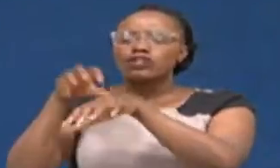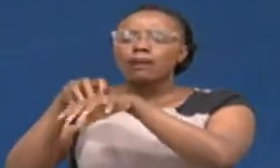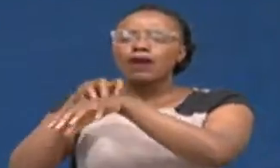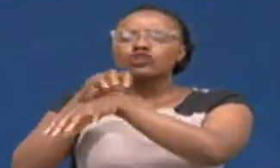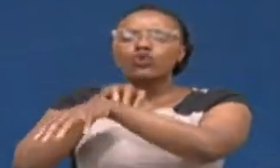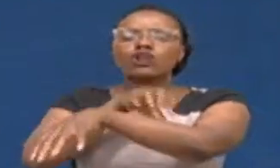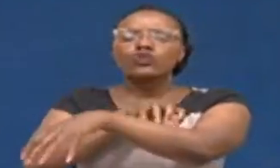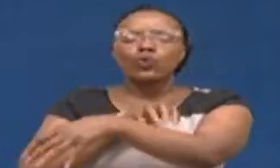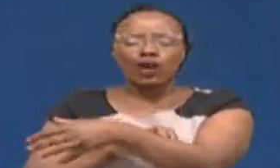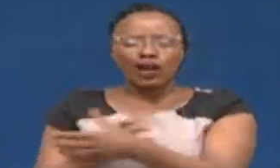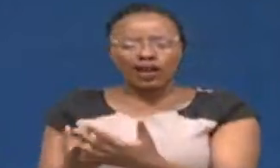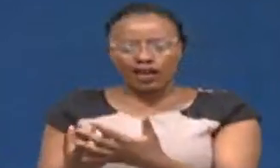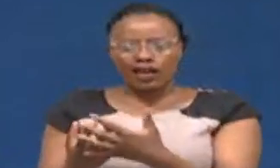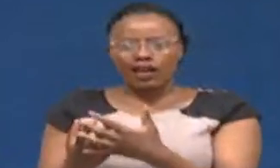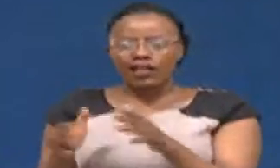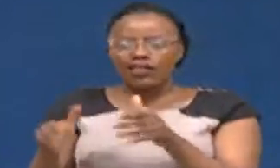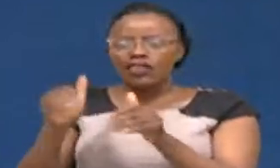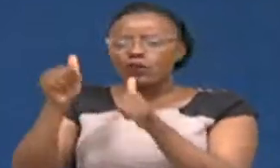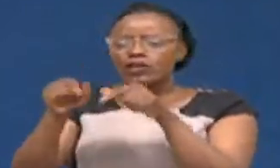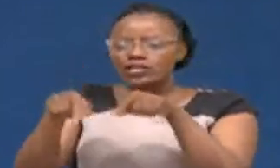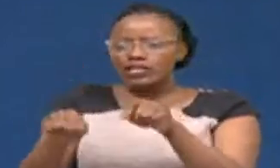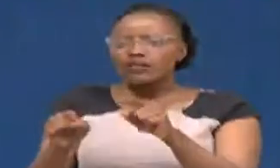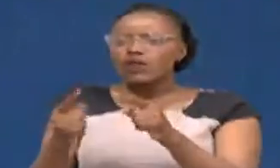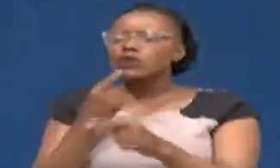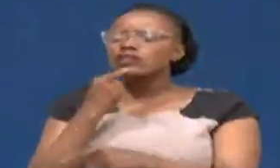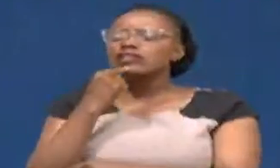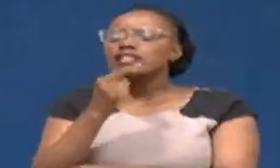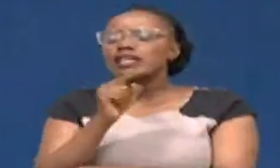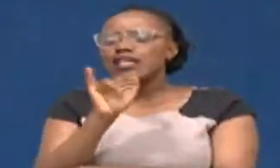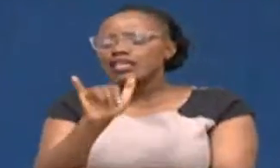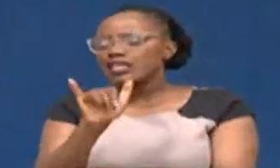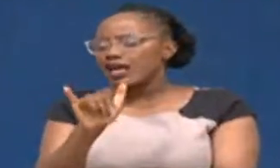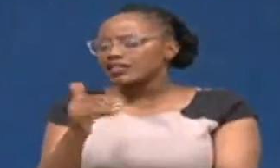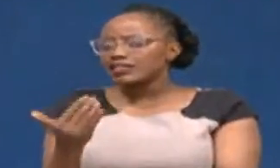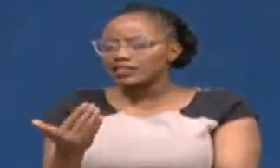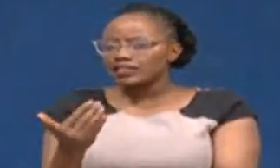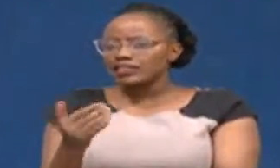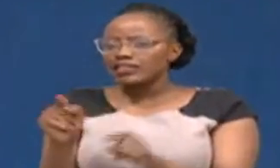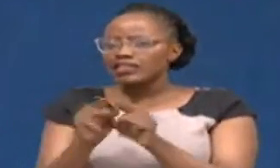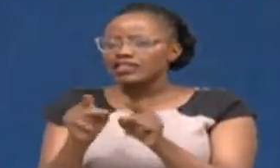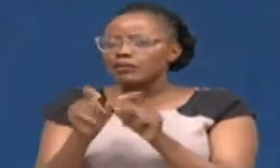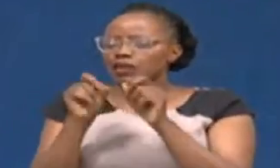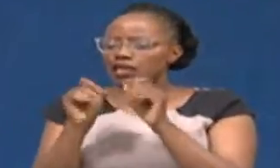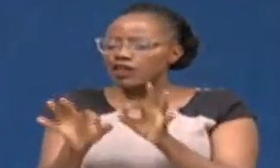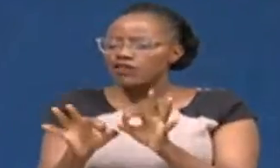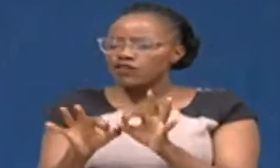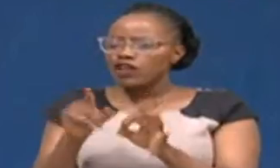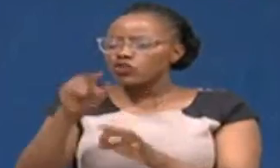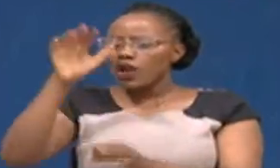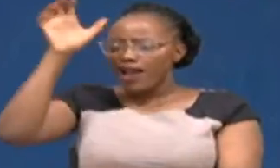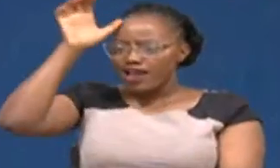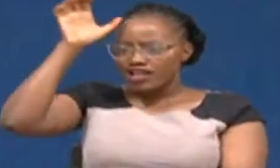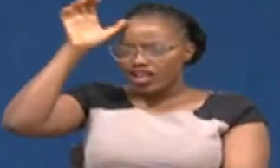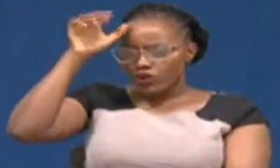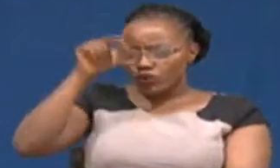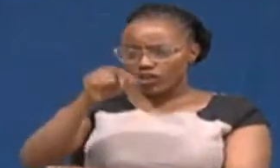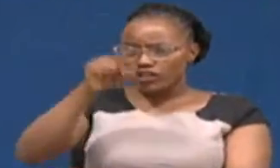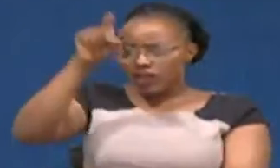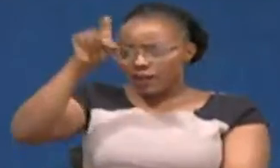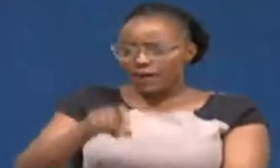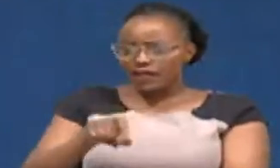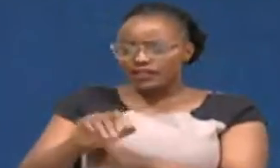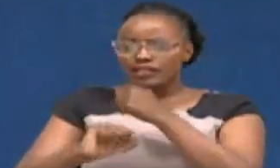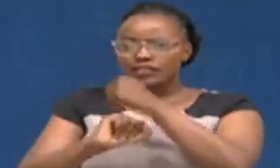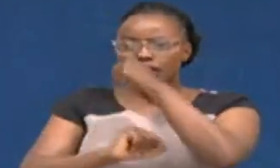madoadoa and in the manner in which he tells it? It's like if you're in Eldoret, you must